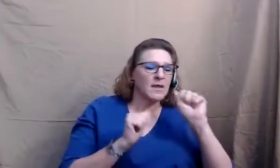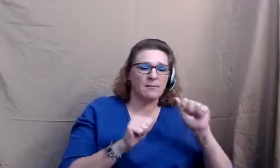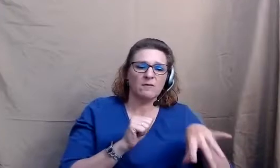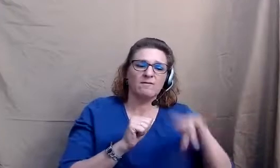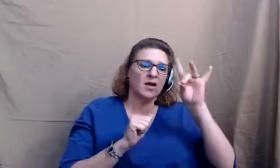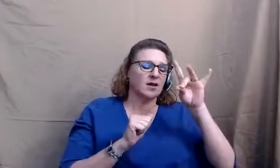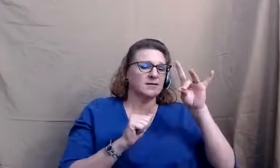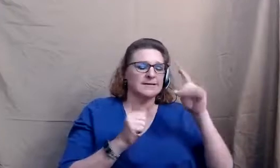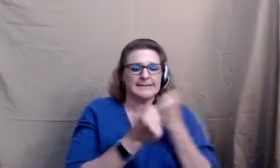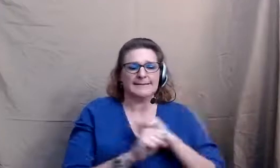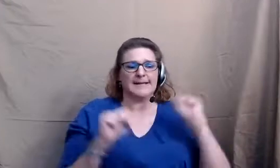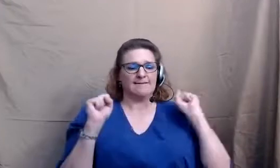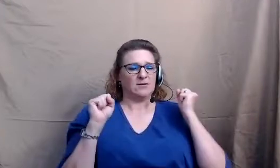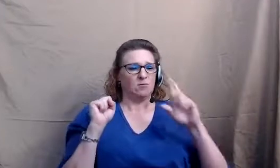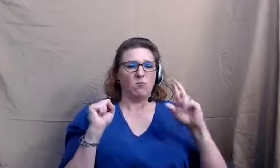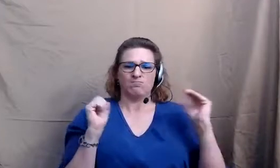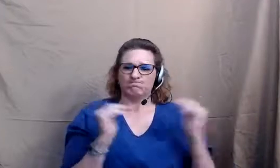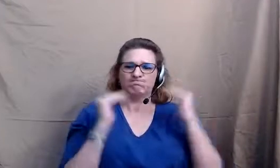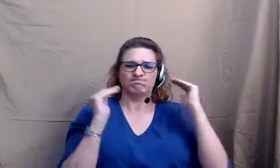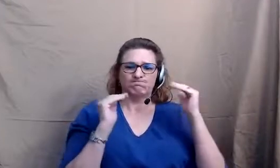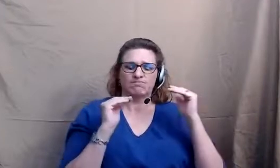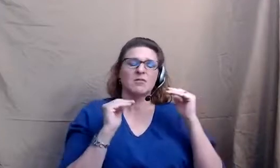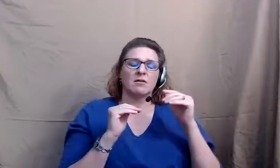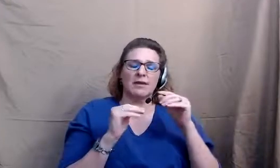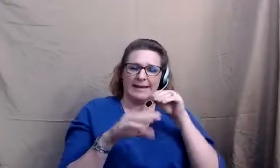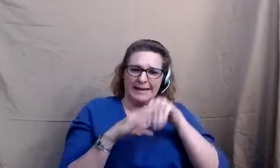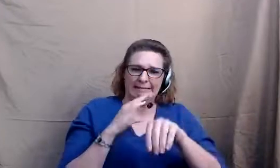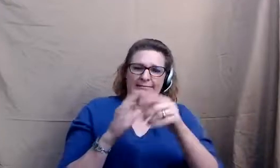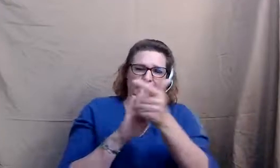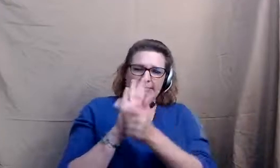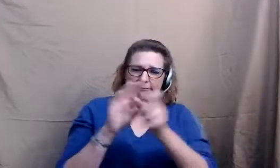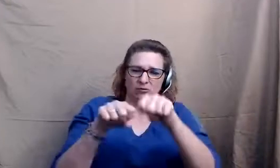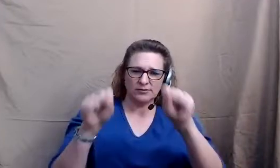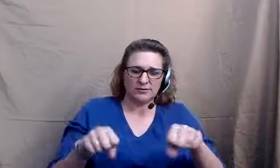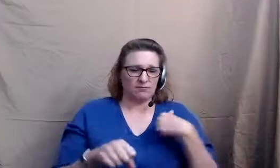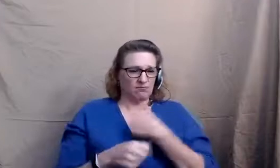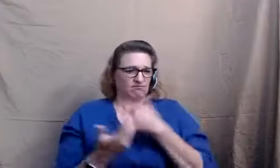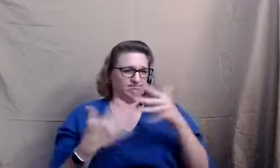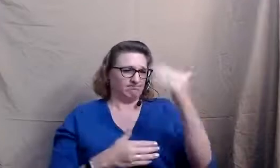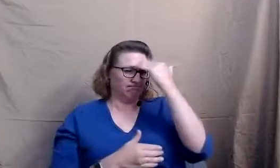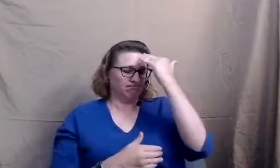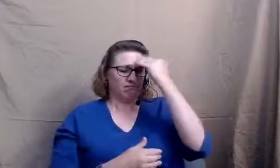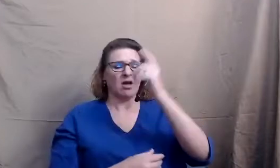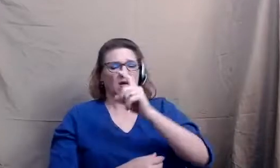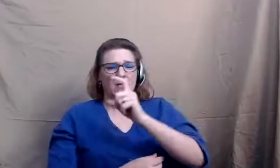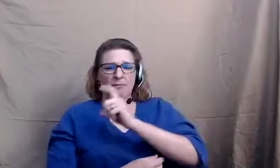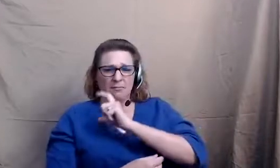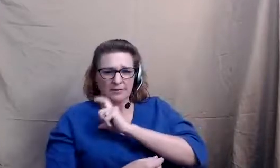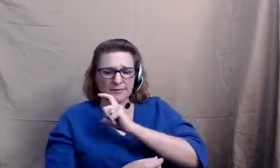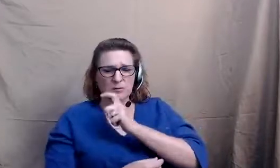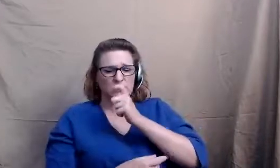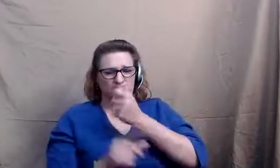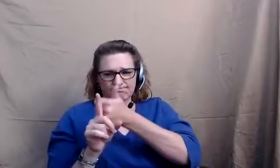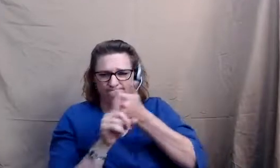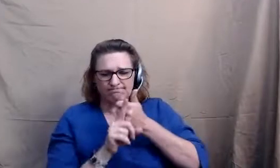safety within its framework at all. We all know incredibly committed law enforcement officers who have done amazing